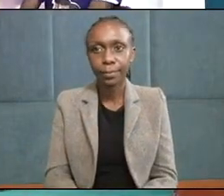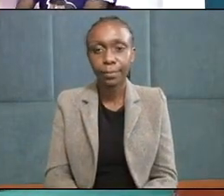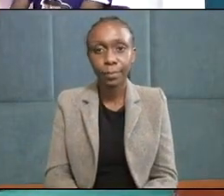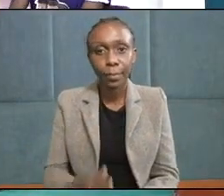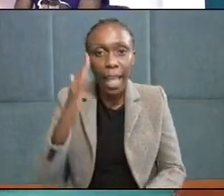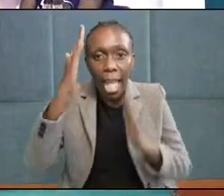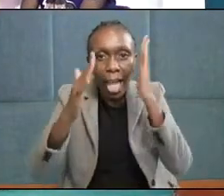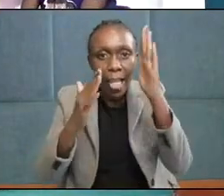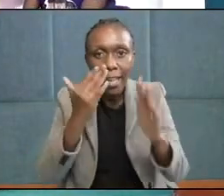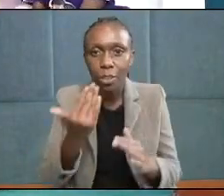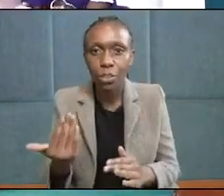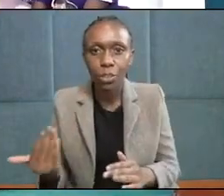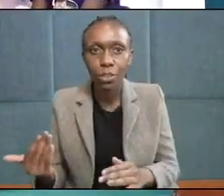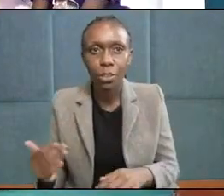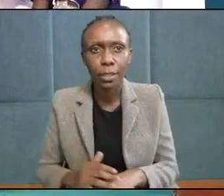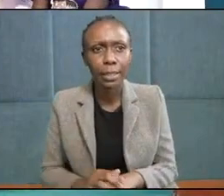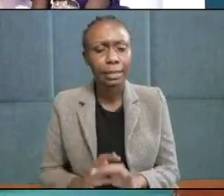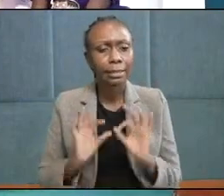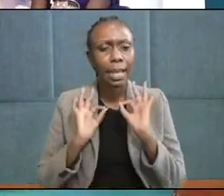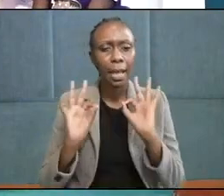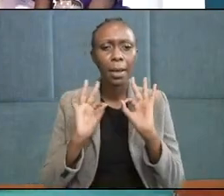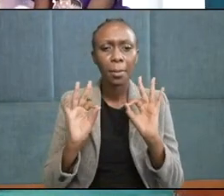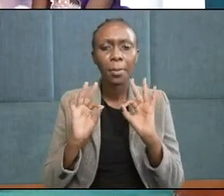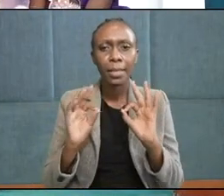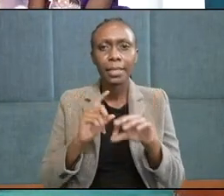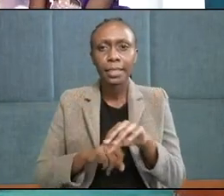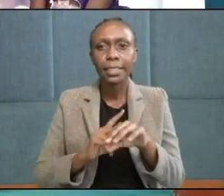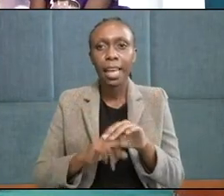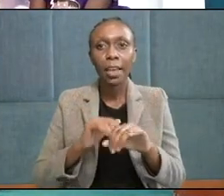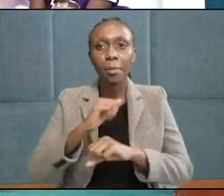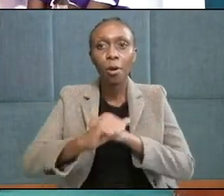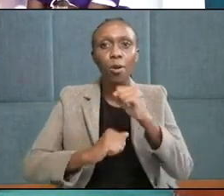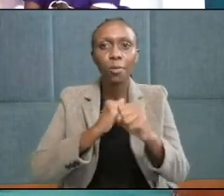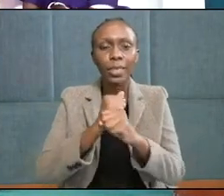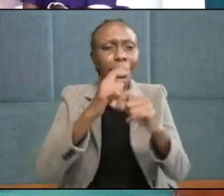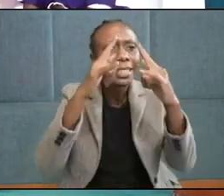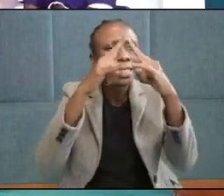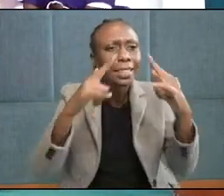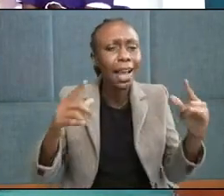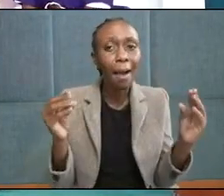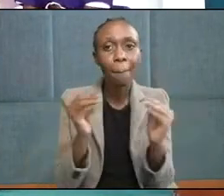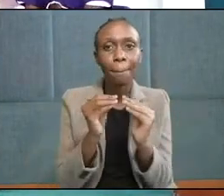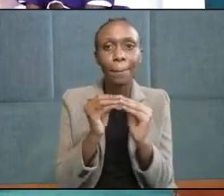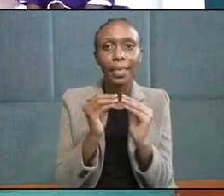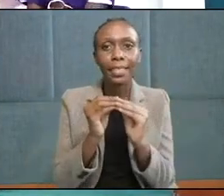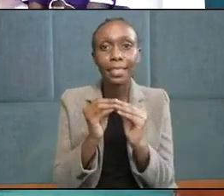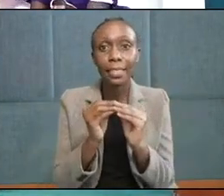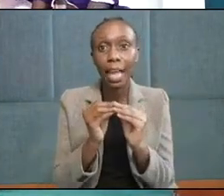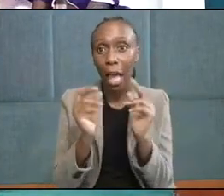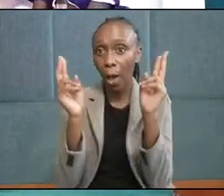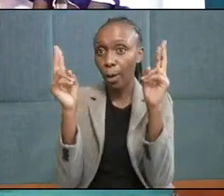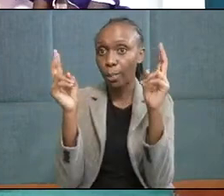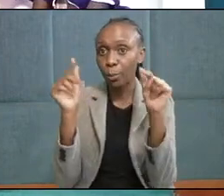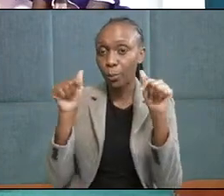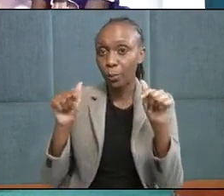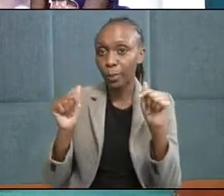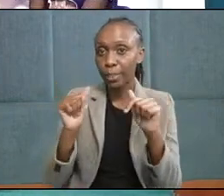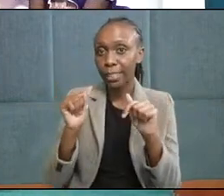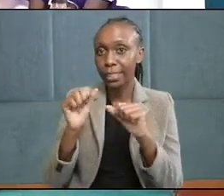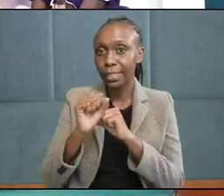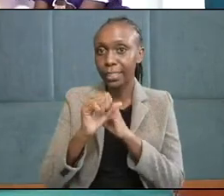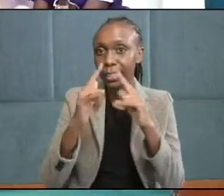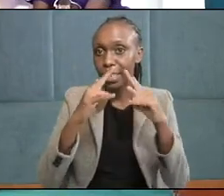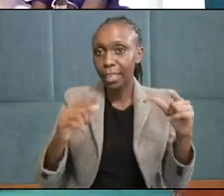Hello, children. It's that wonderful time of the year again. It's camp meeting, and our theme for the camp